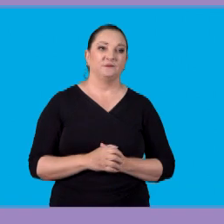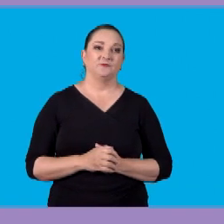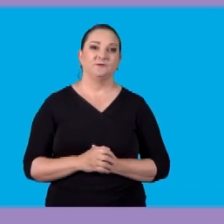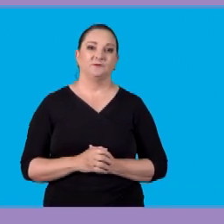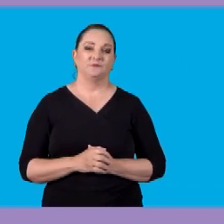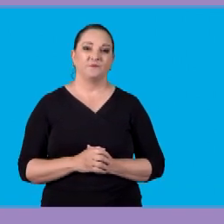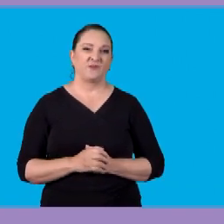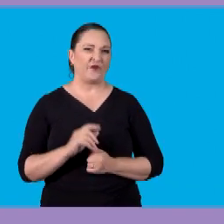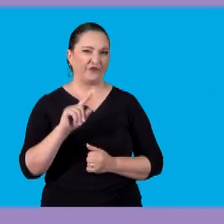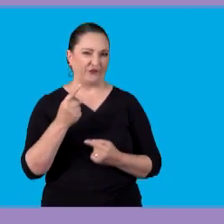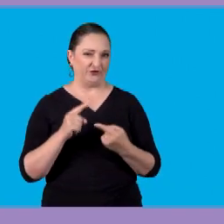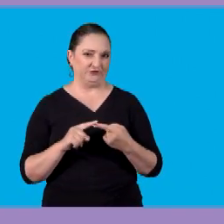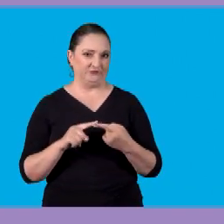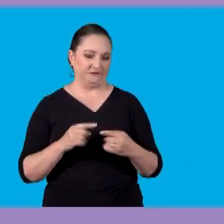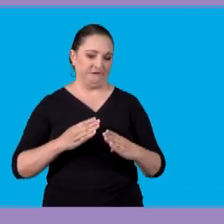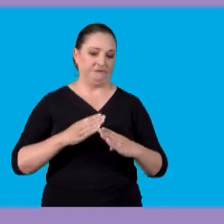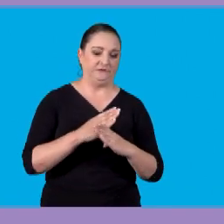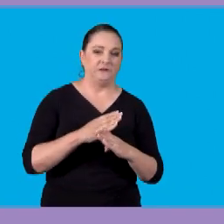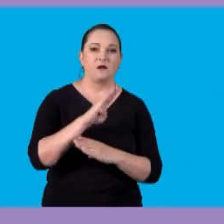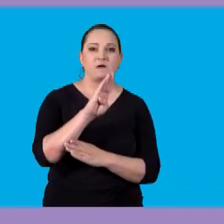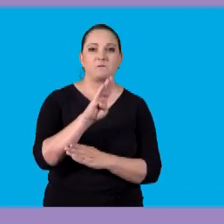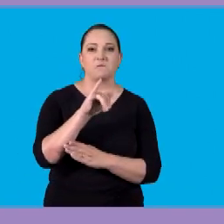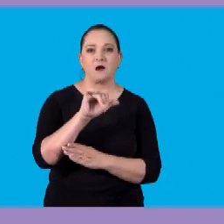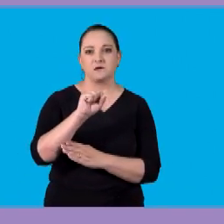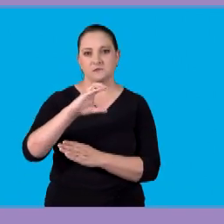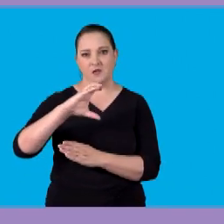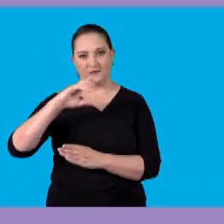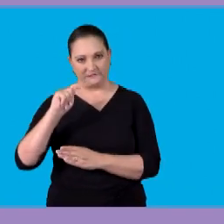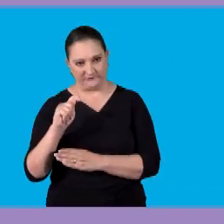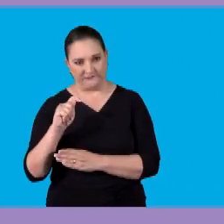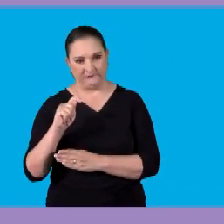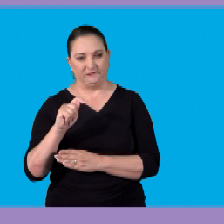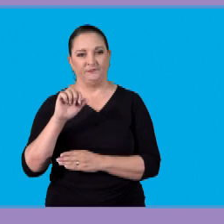they first of all bisect each other.